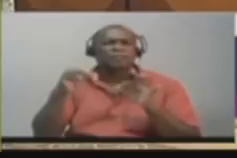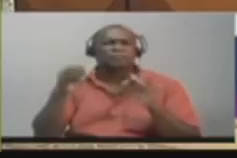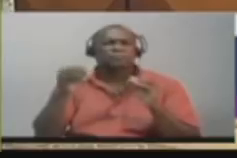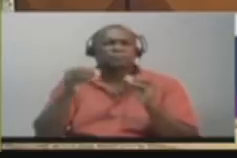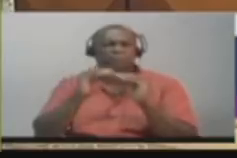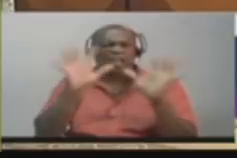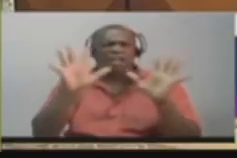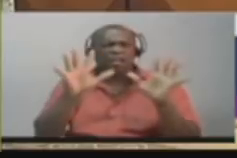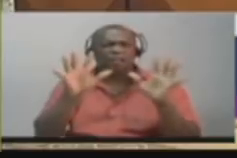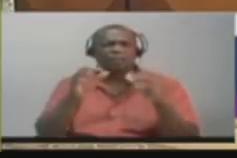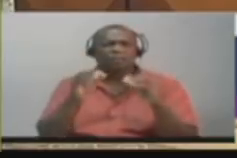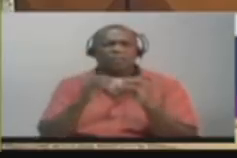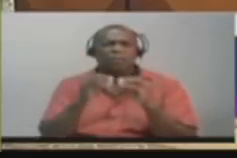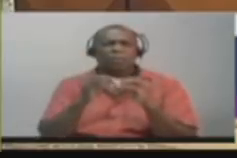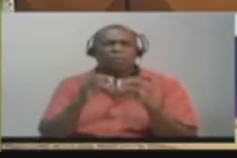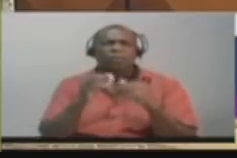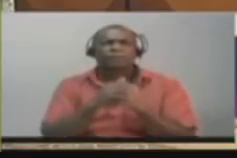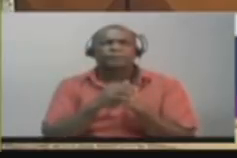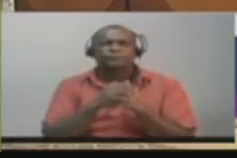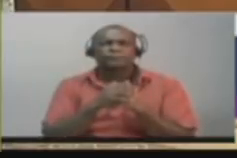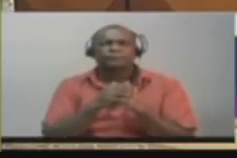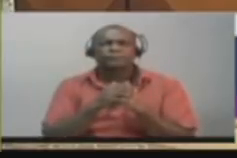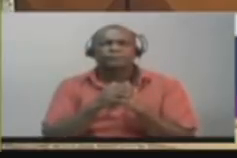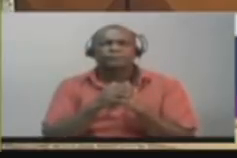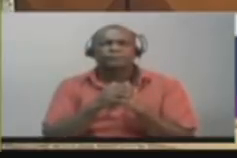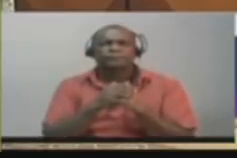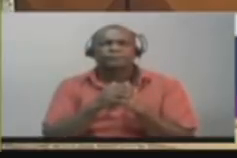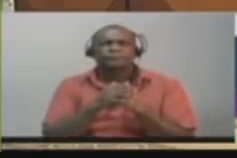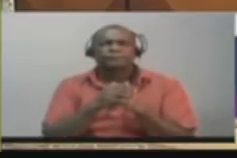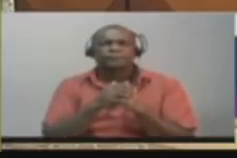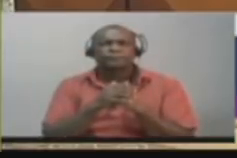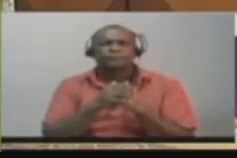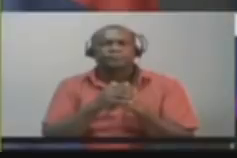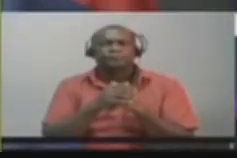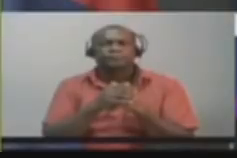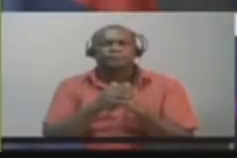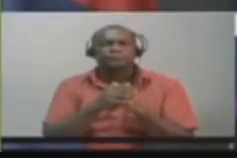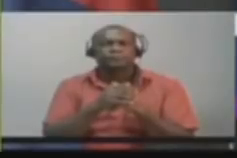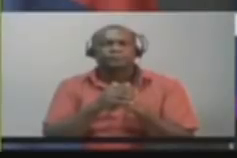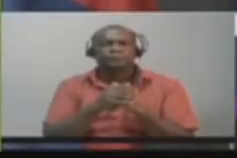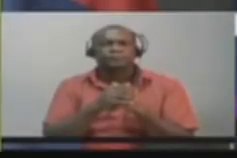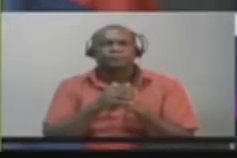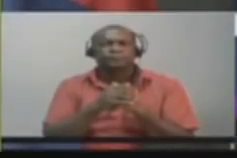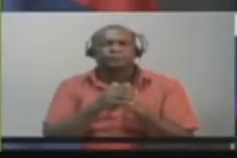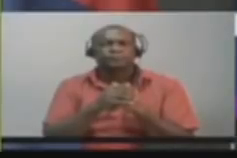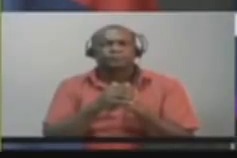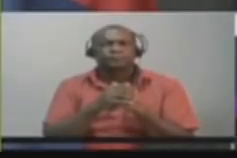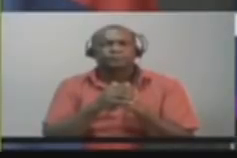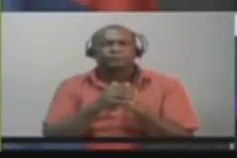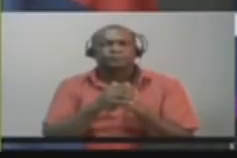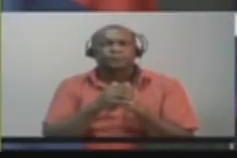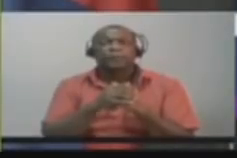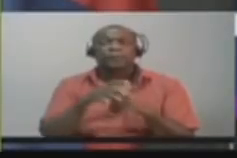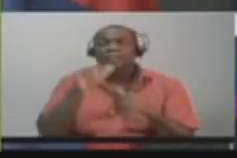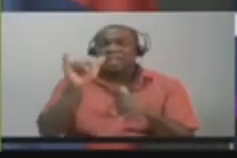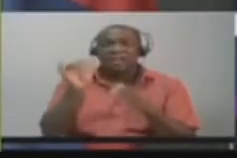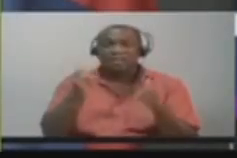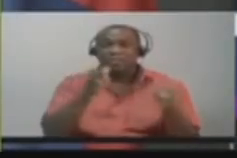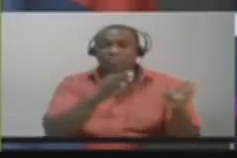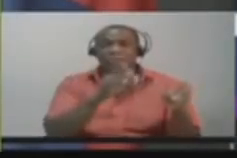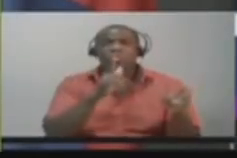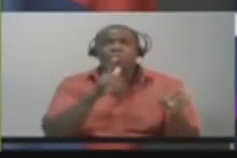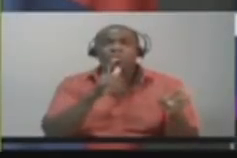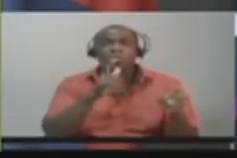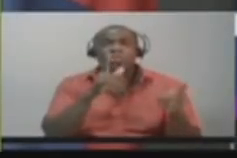that was an arrangement handled by the Venezuelan embassy and